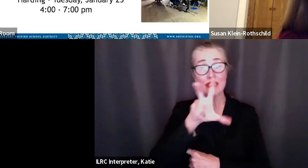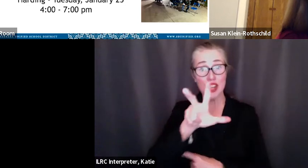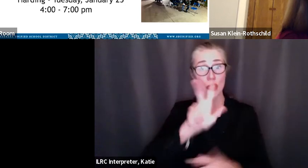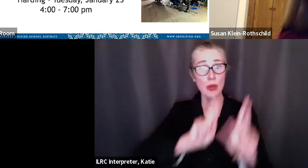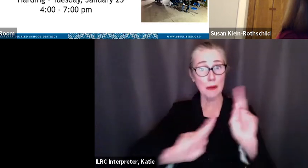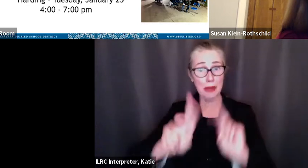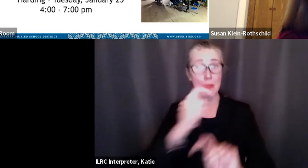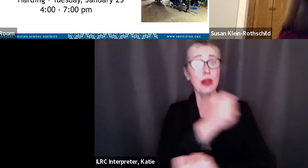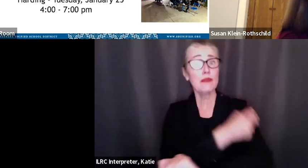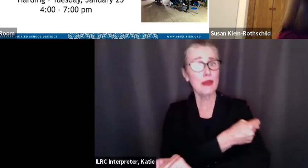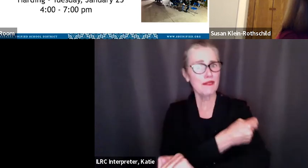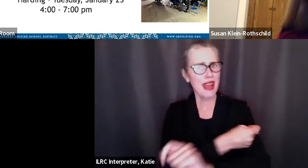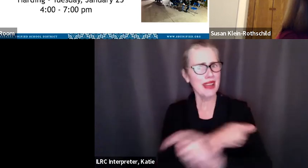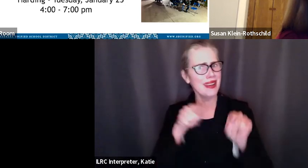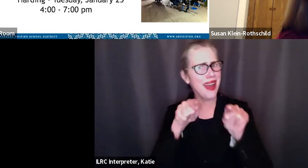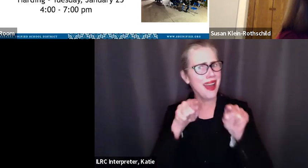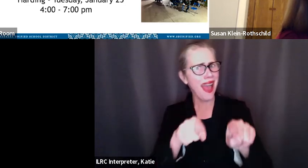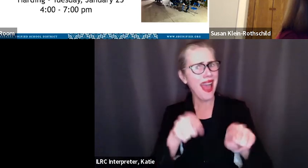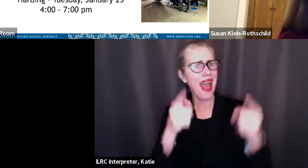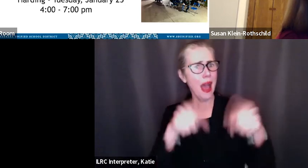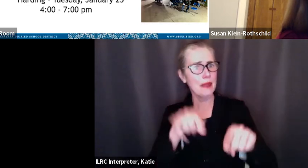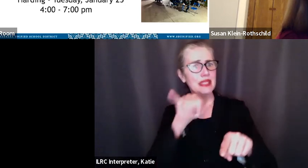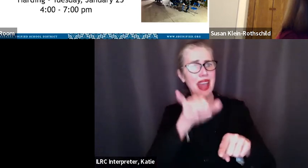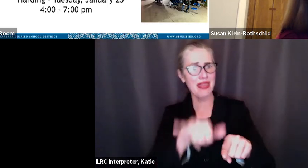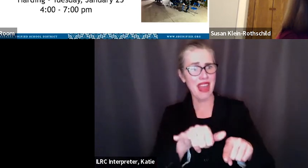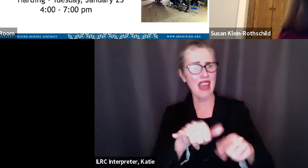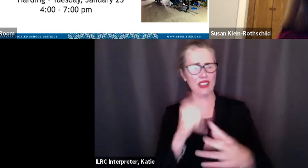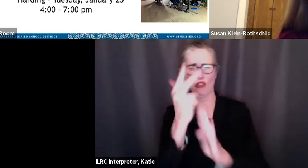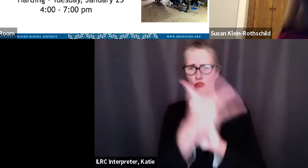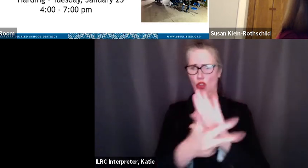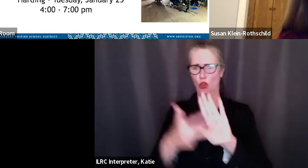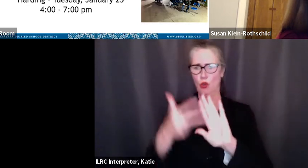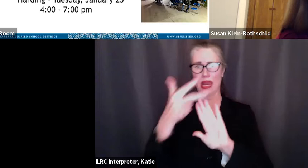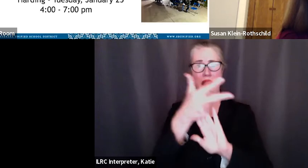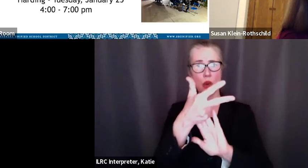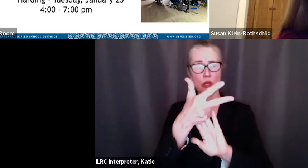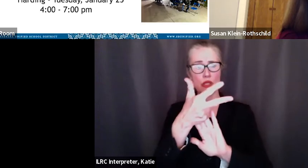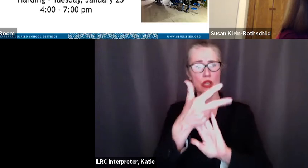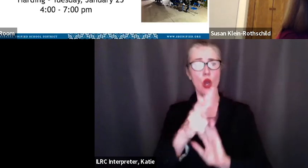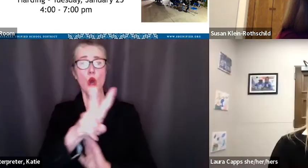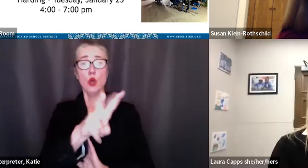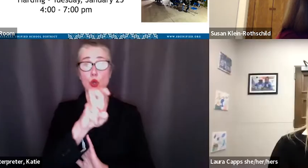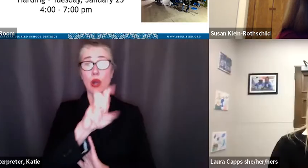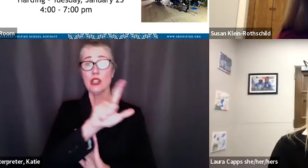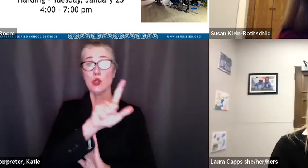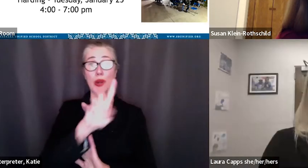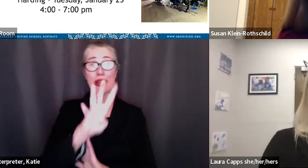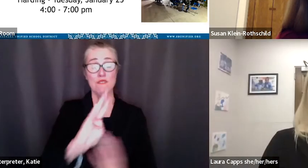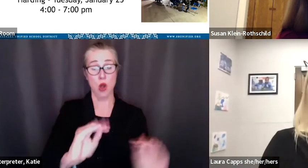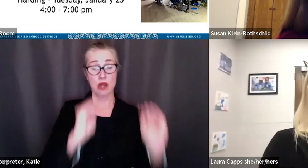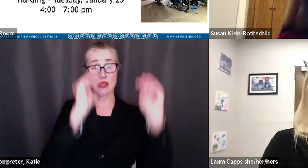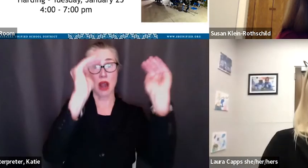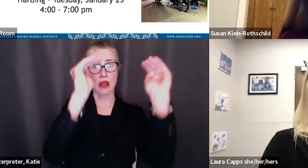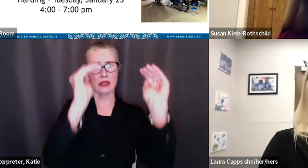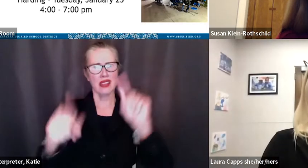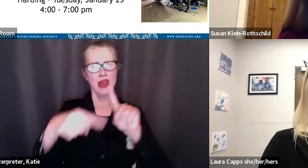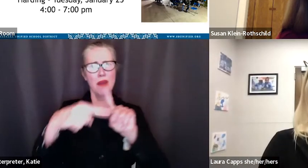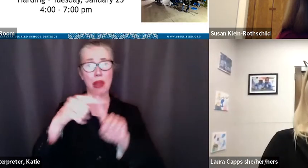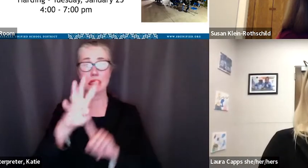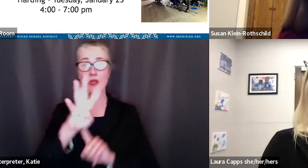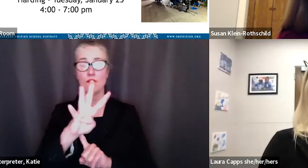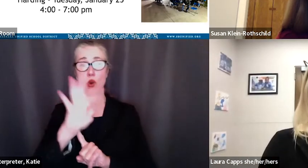provided at the clinic within that time period 224 adults and 49 children